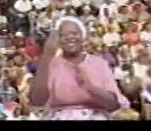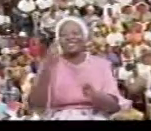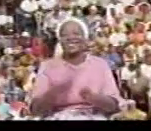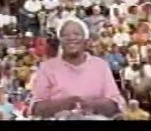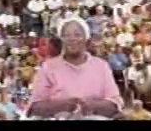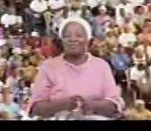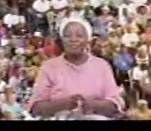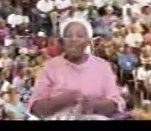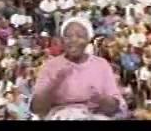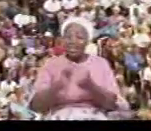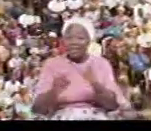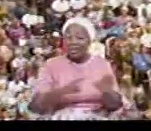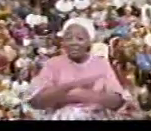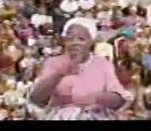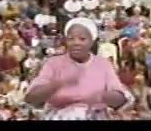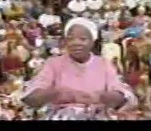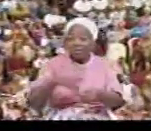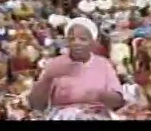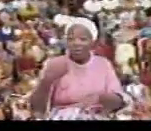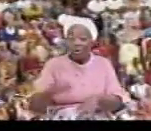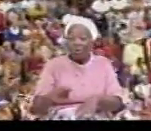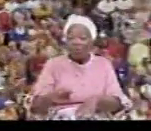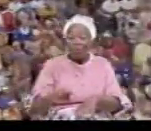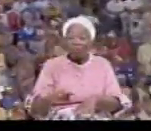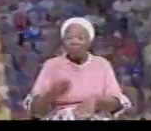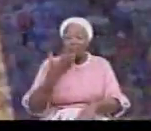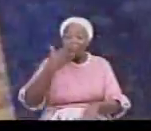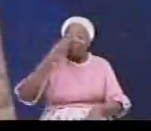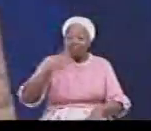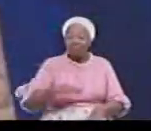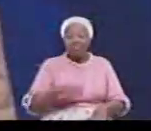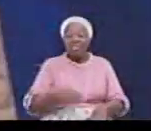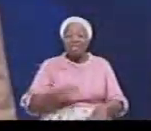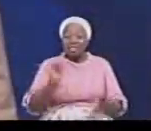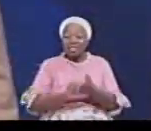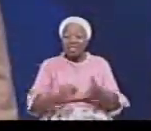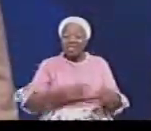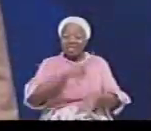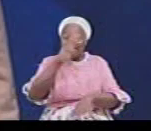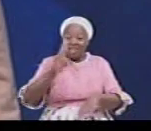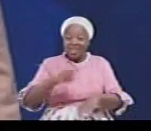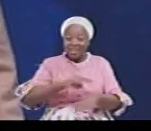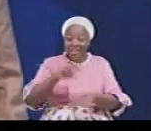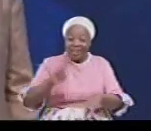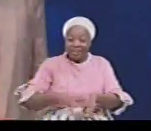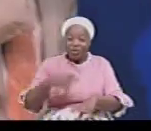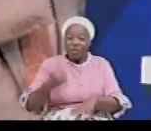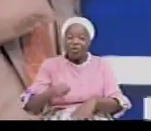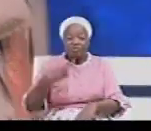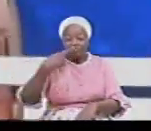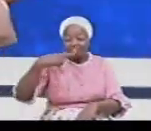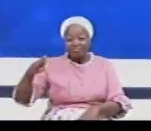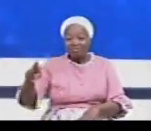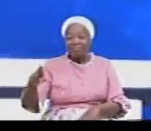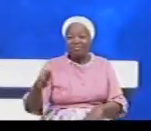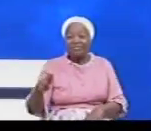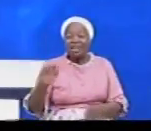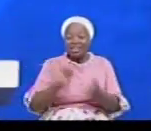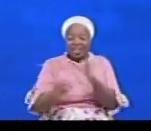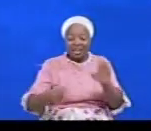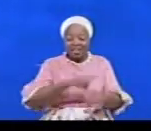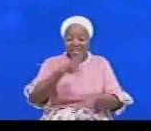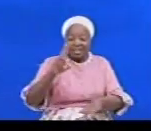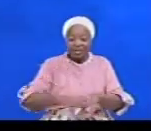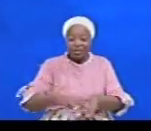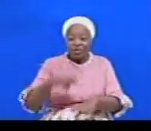that nature of the lion, that nature of the serpent, that nature